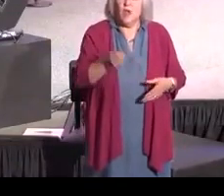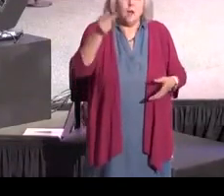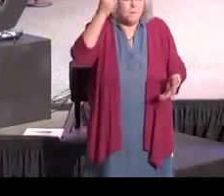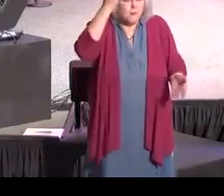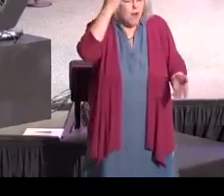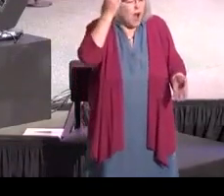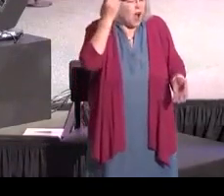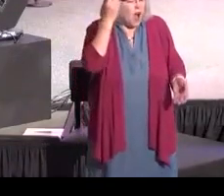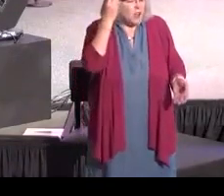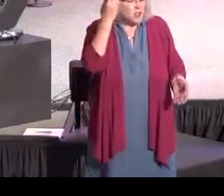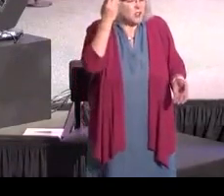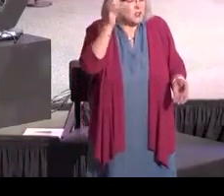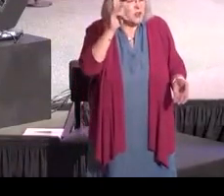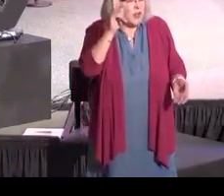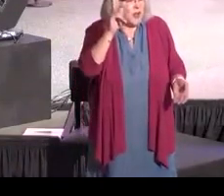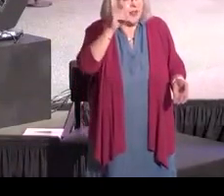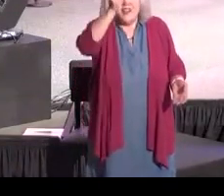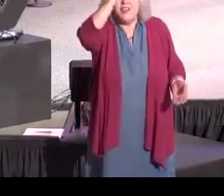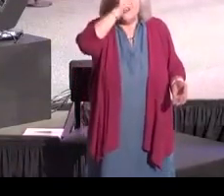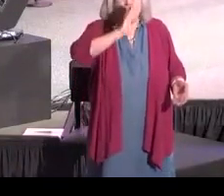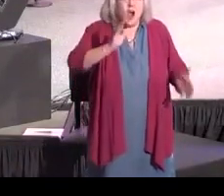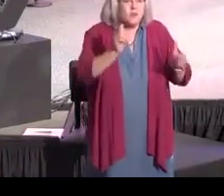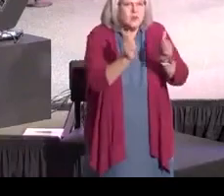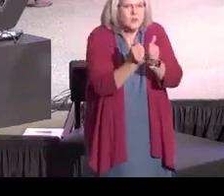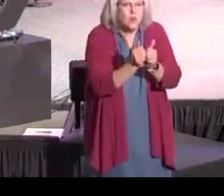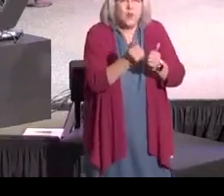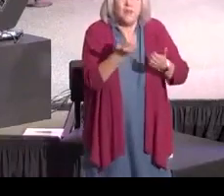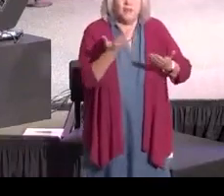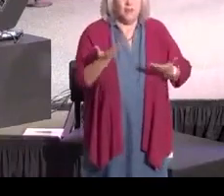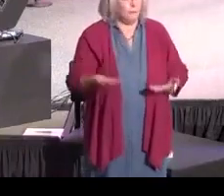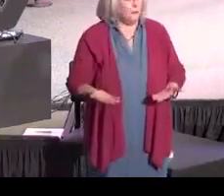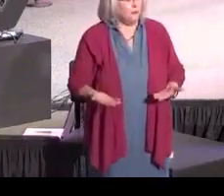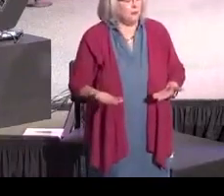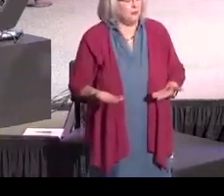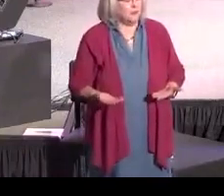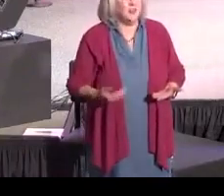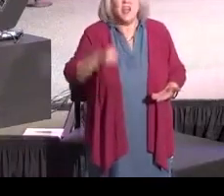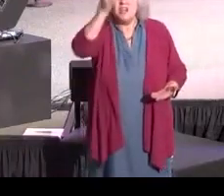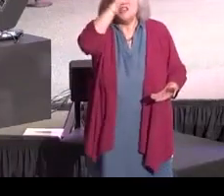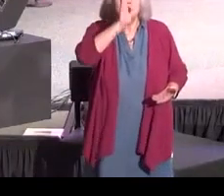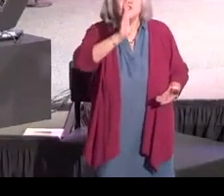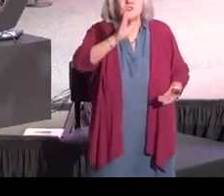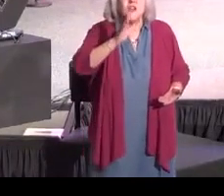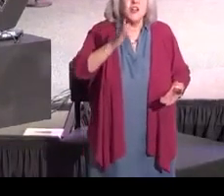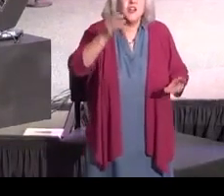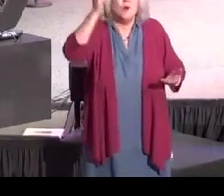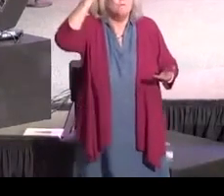was ultimately in control. No matter what the outcome was going to be, Paul believed that God had it.